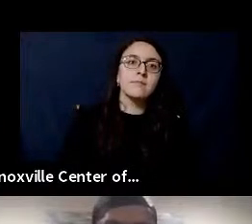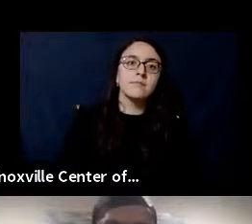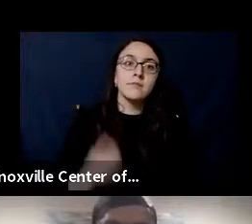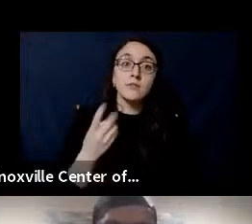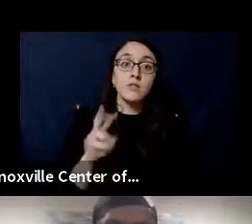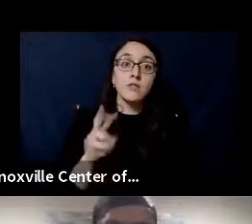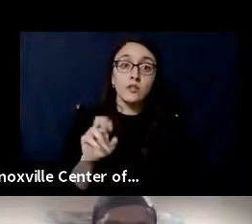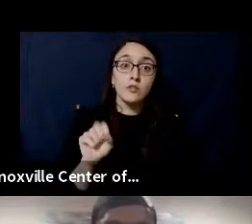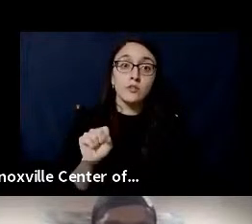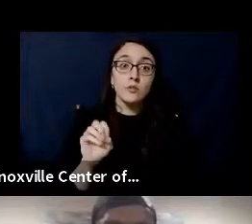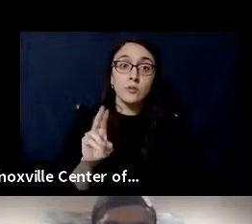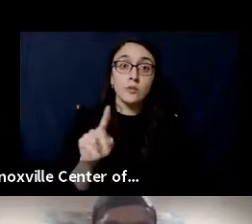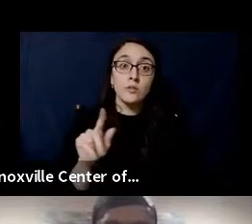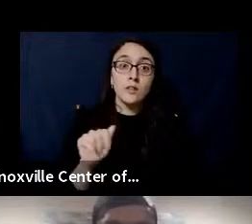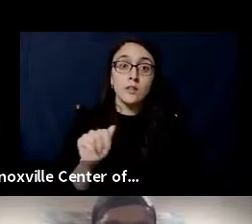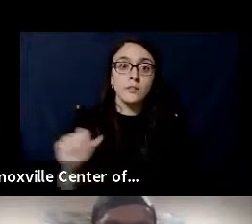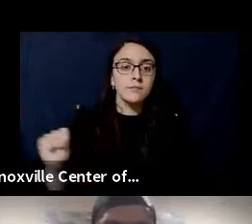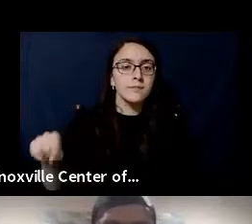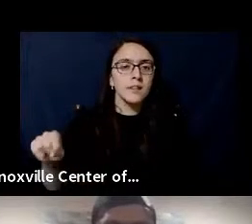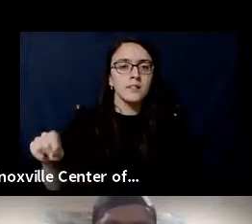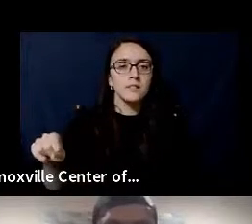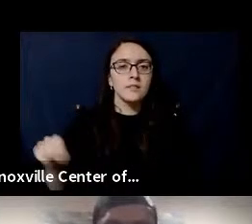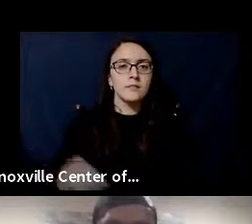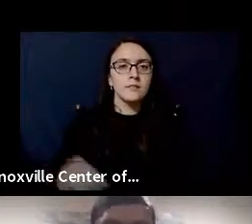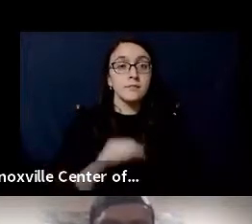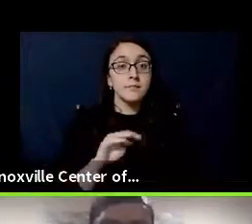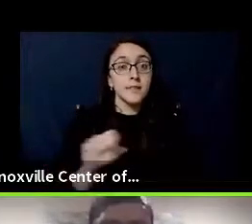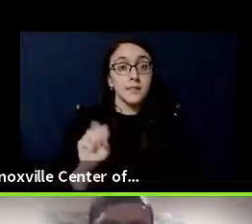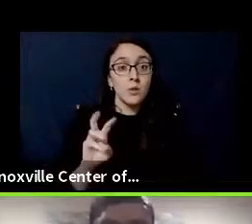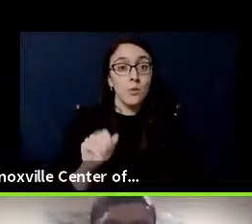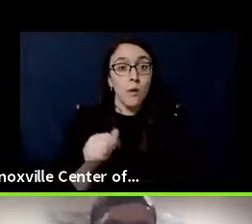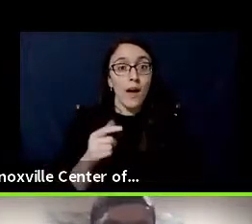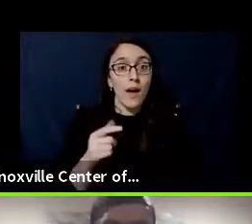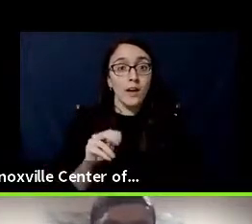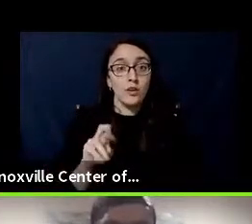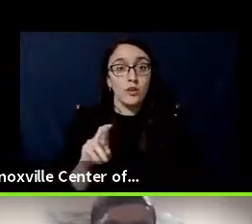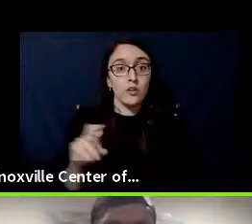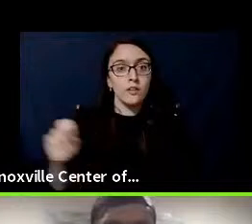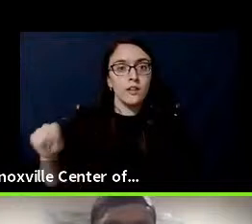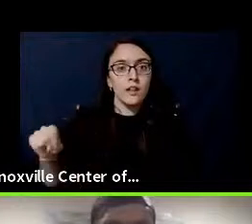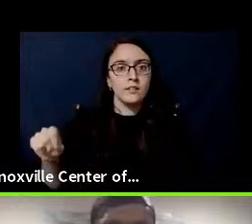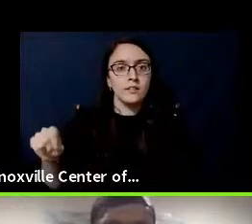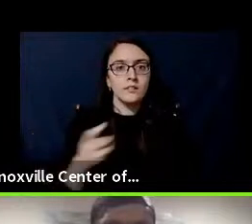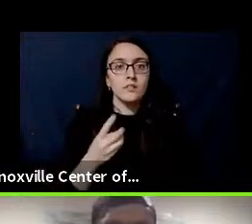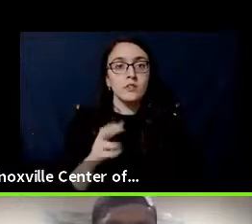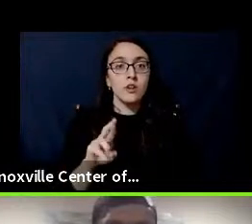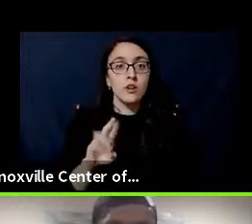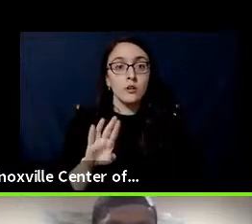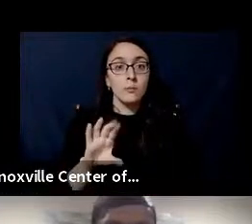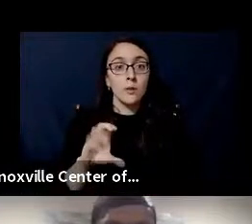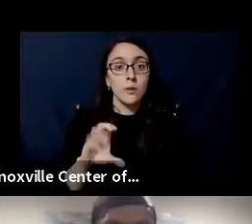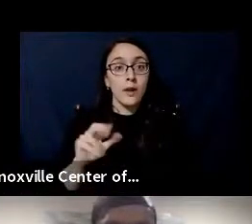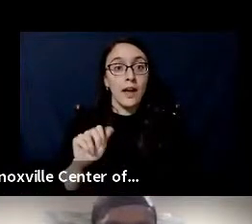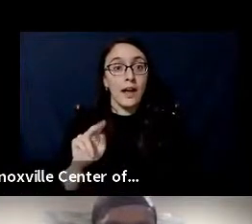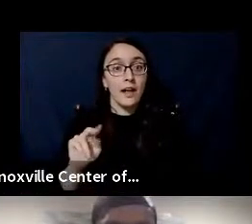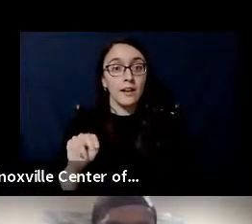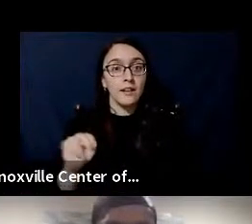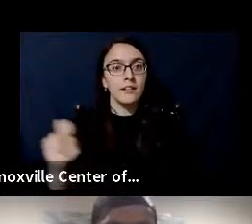Dr. Sousa? Yes. Ms. Wagner? Yes. And Dr. Buchanan?